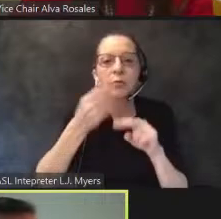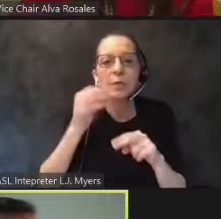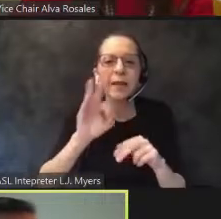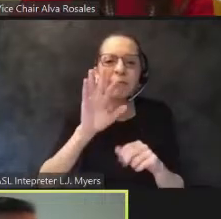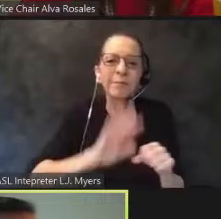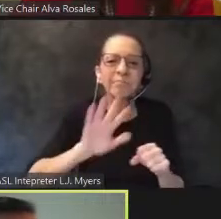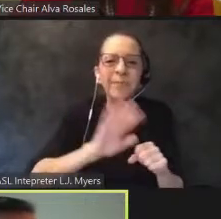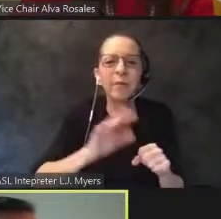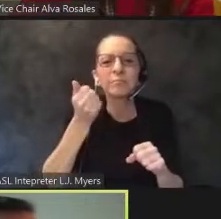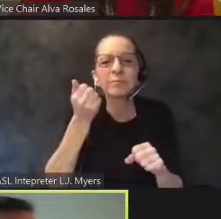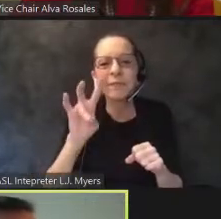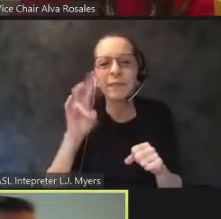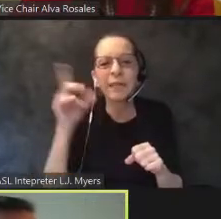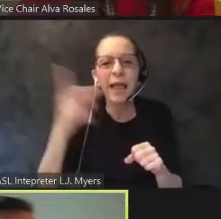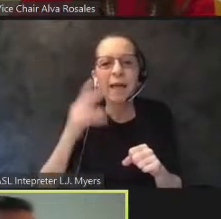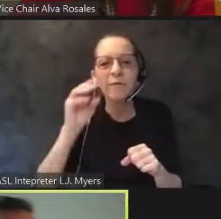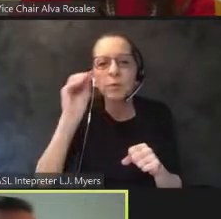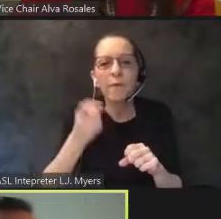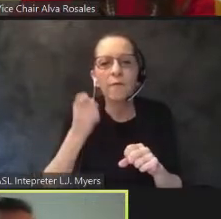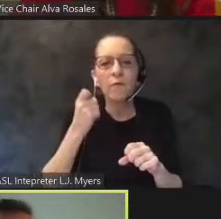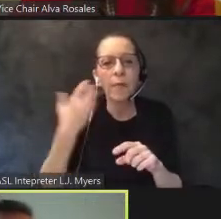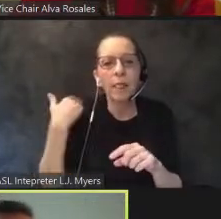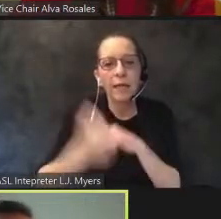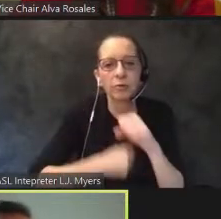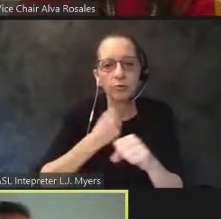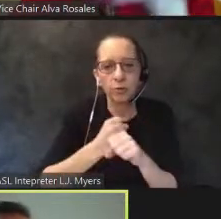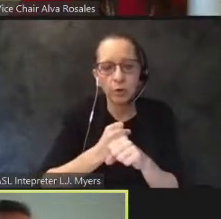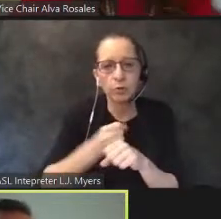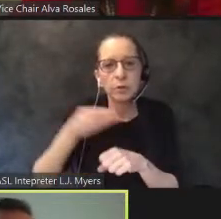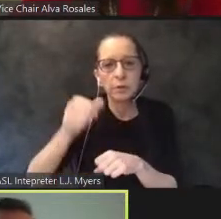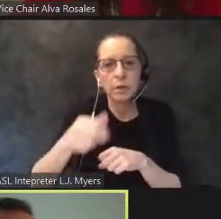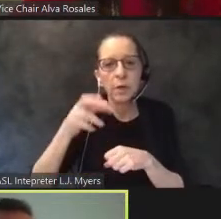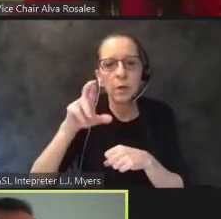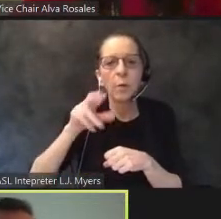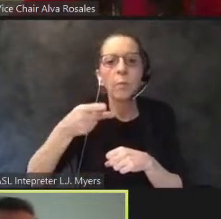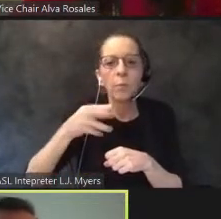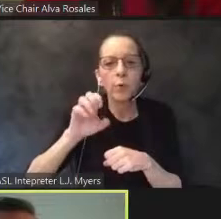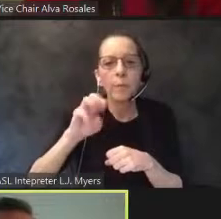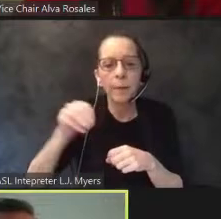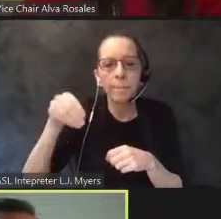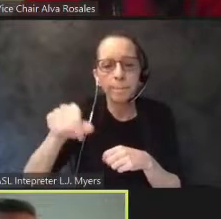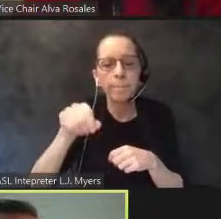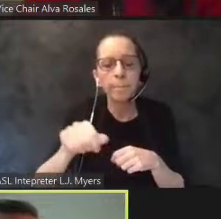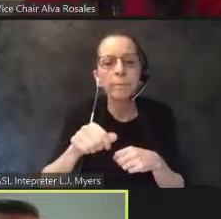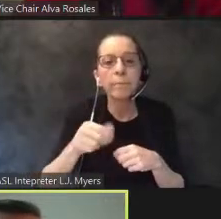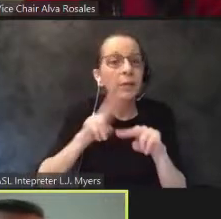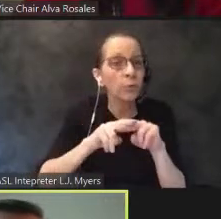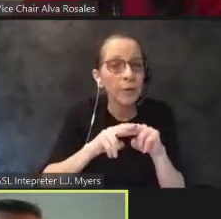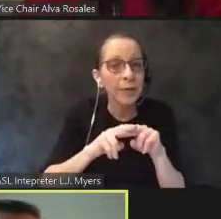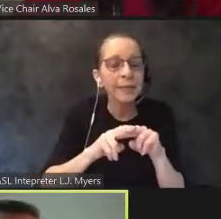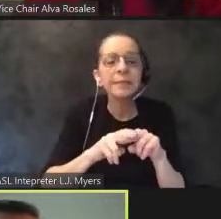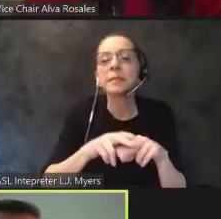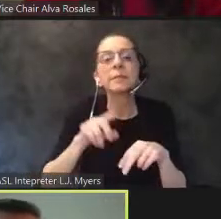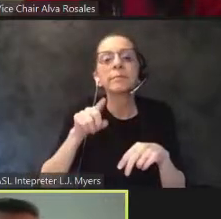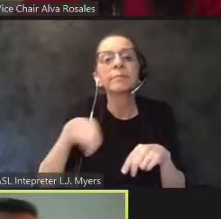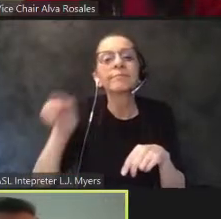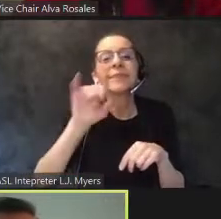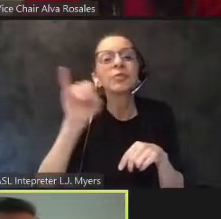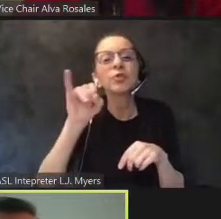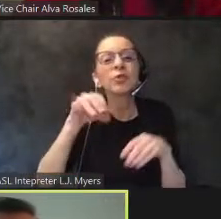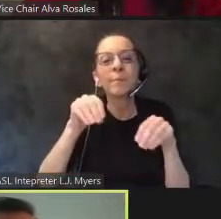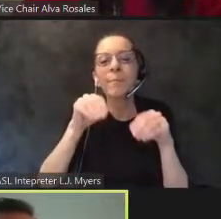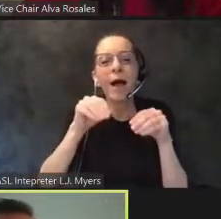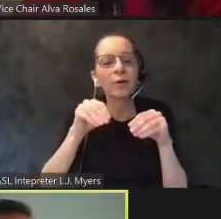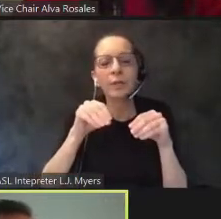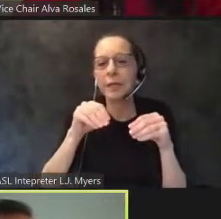about 17.5% from last year's premium. The increase is the result of a hardening in the insurance markets generally in